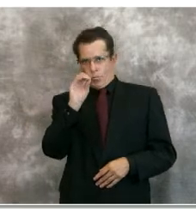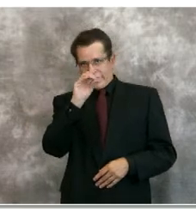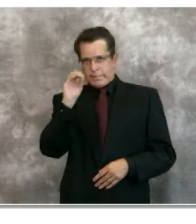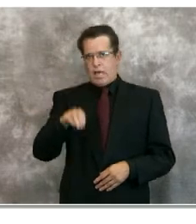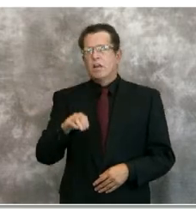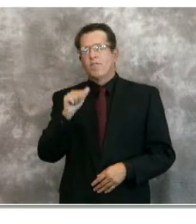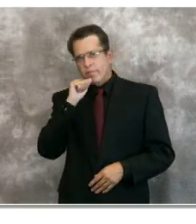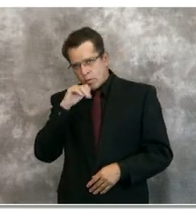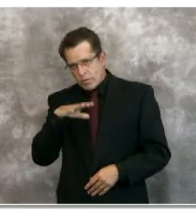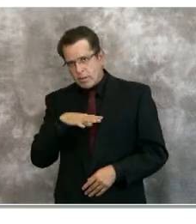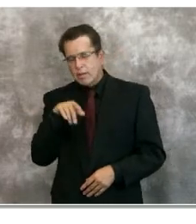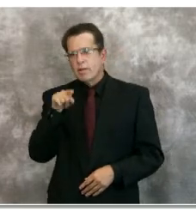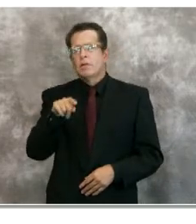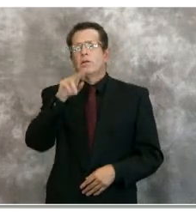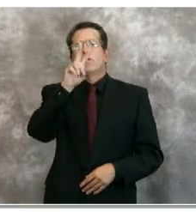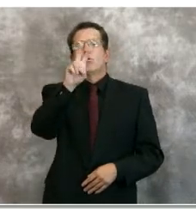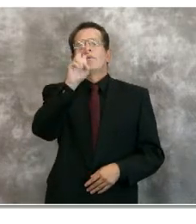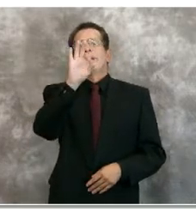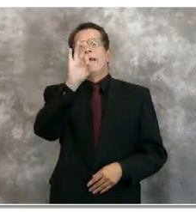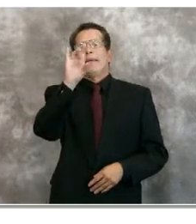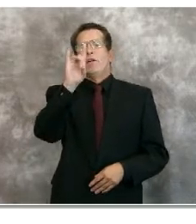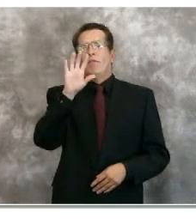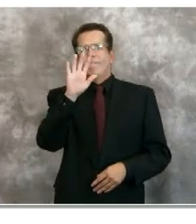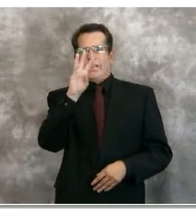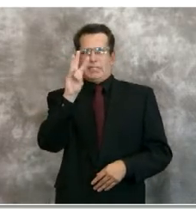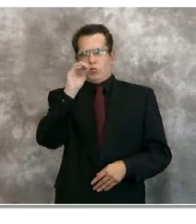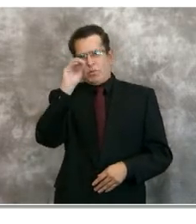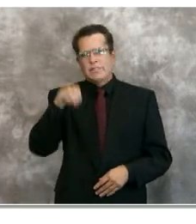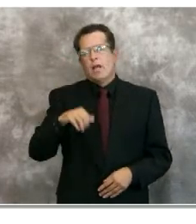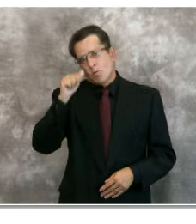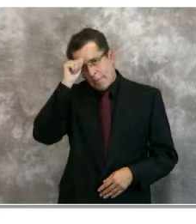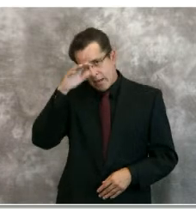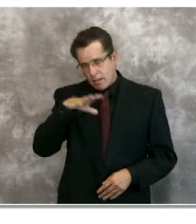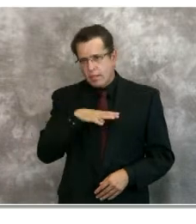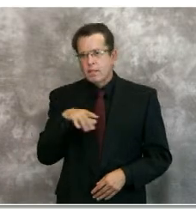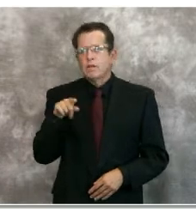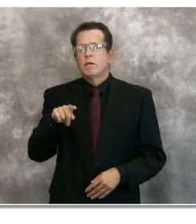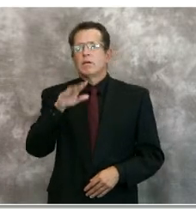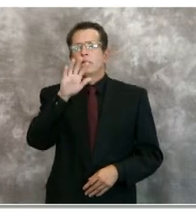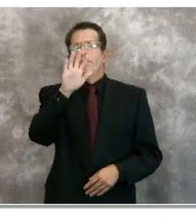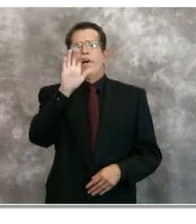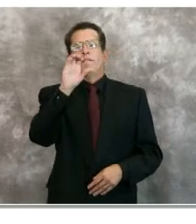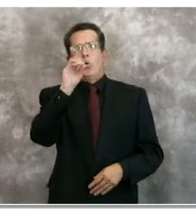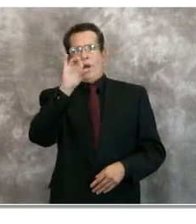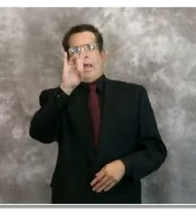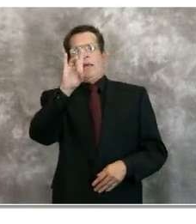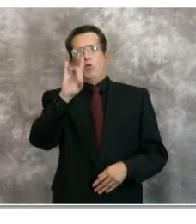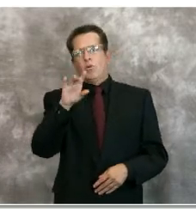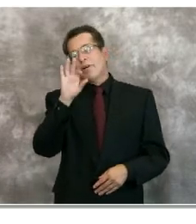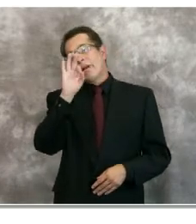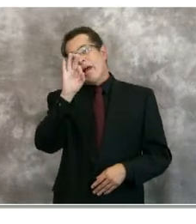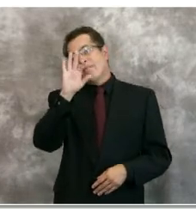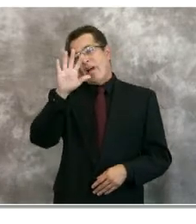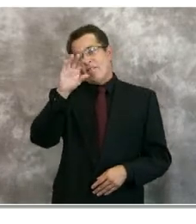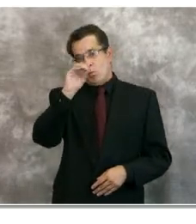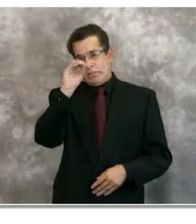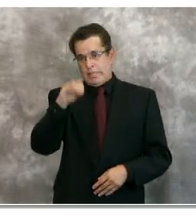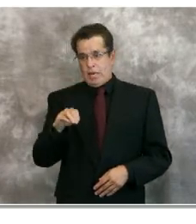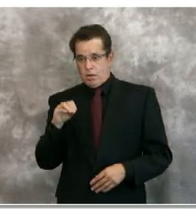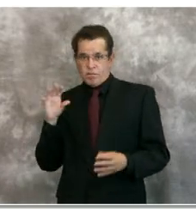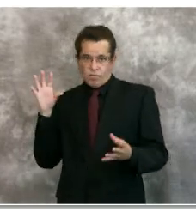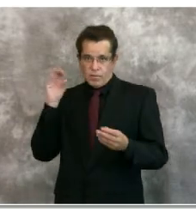are female, 298 or 56% are male. 508 or 95% of those who